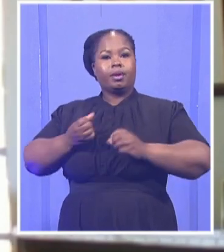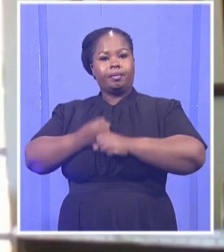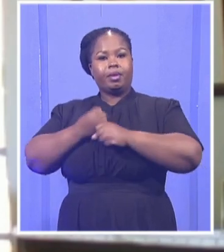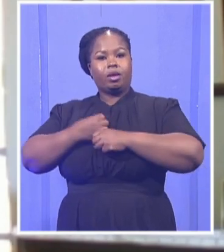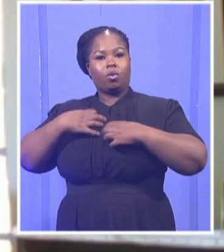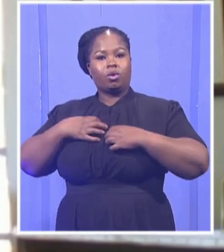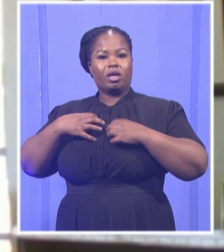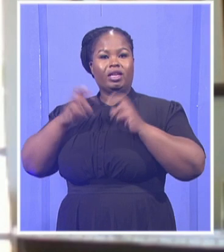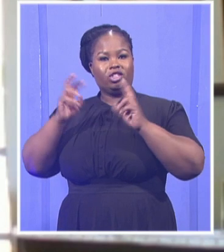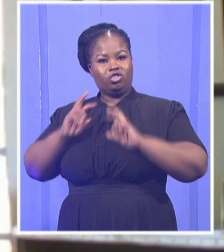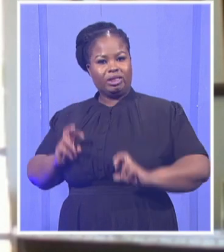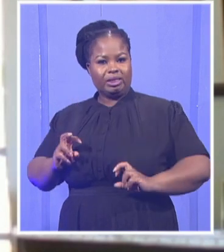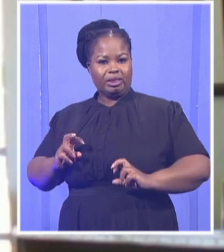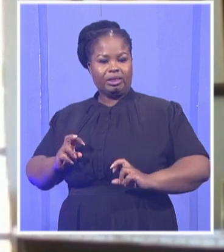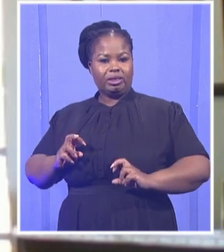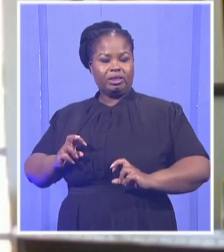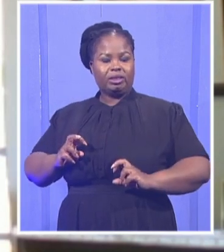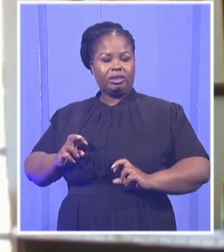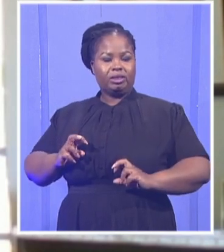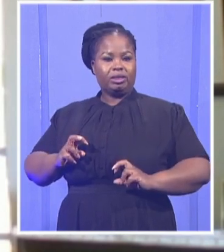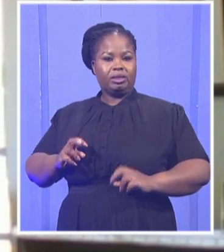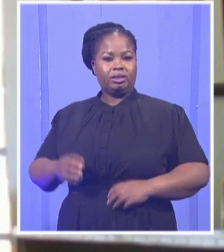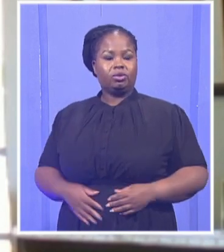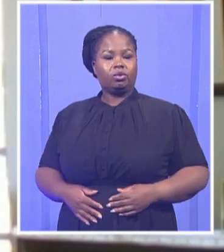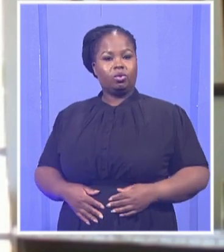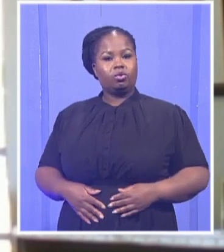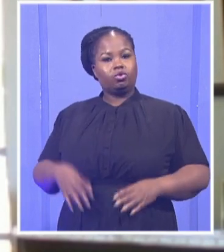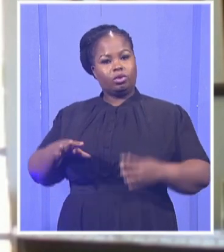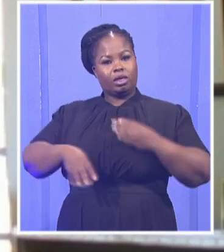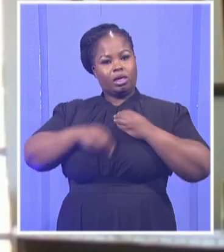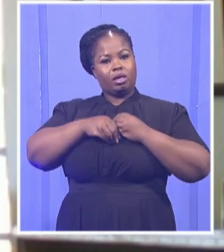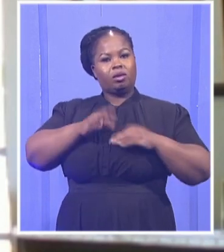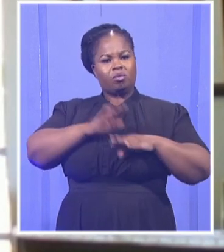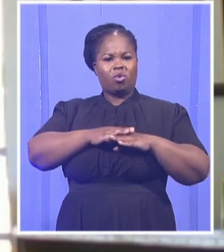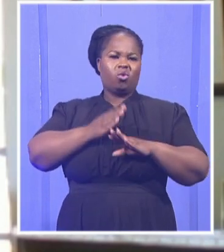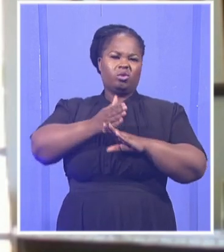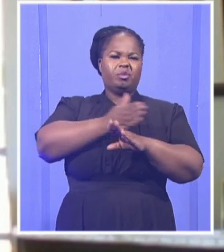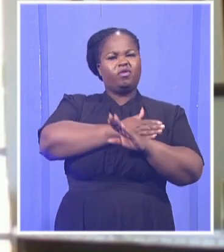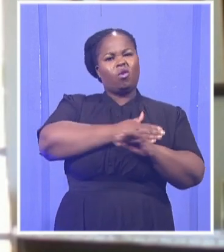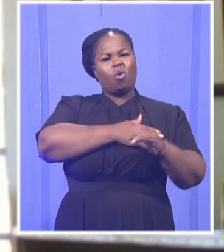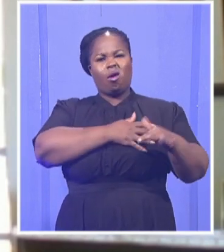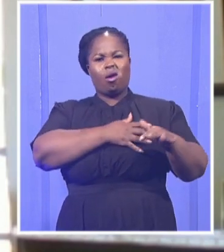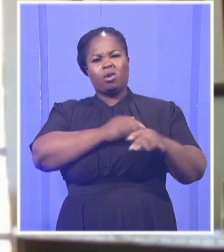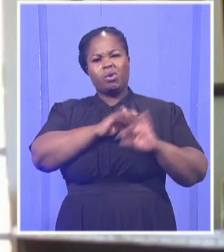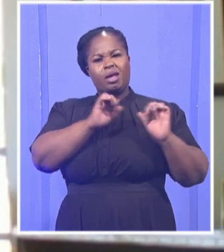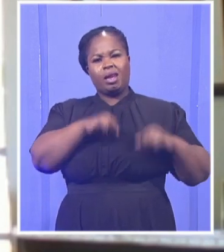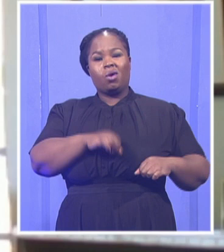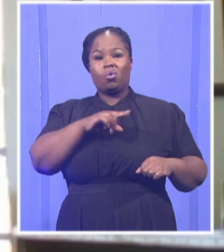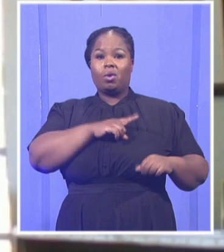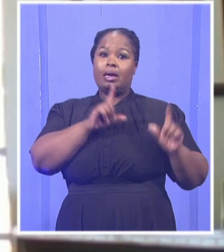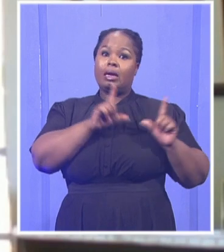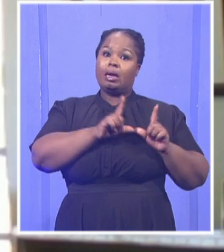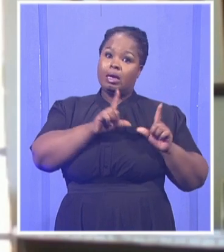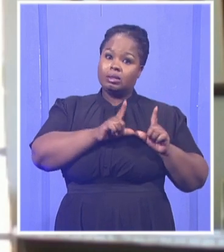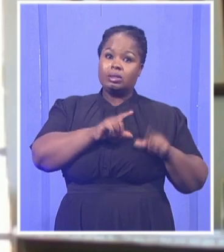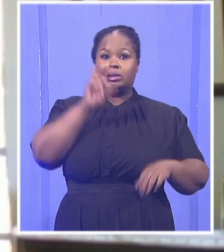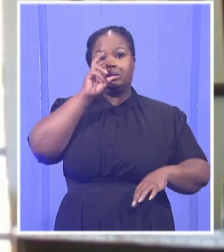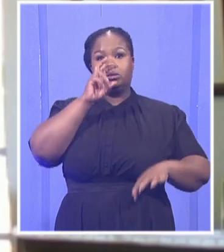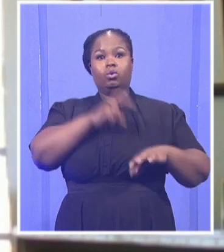electricity more effectively than they have been allowed to in the past, where licensing